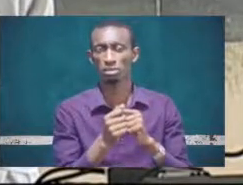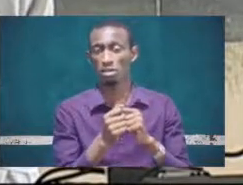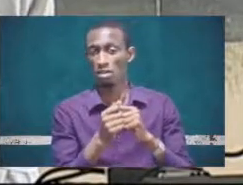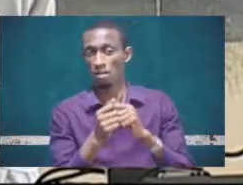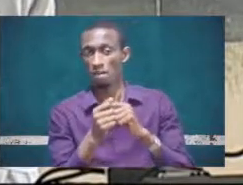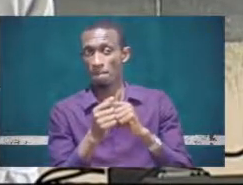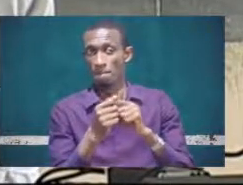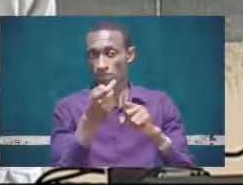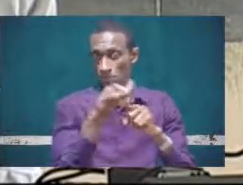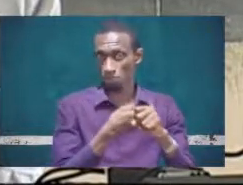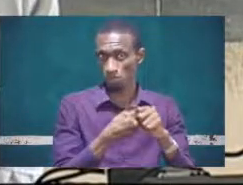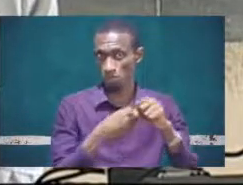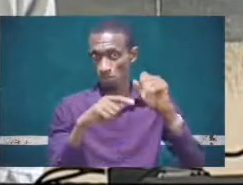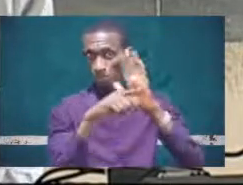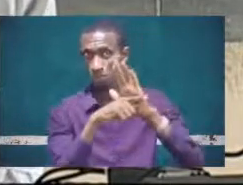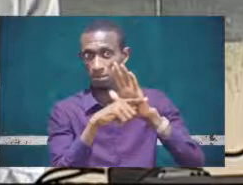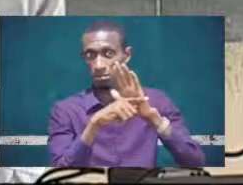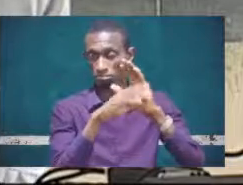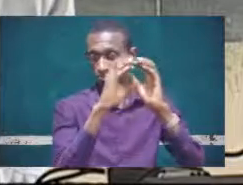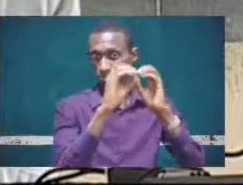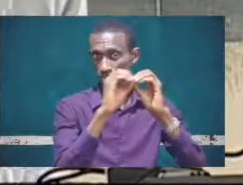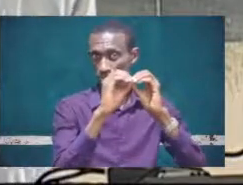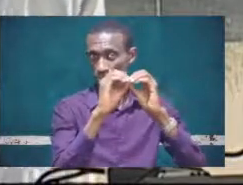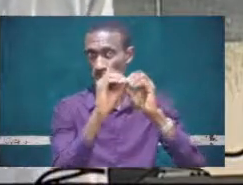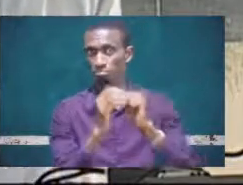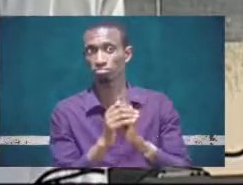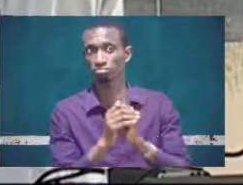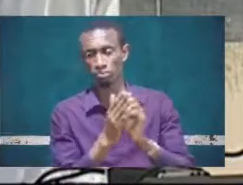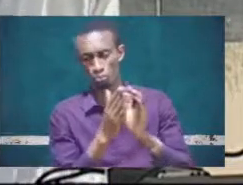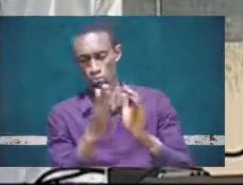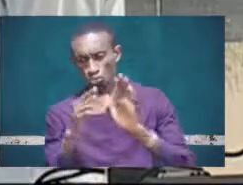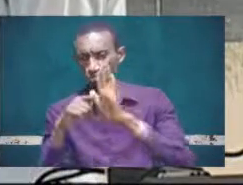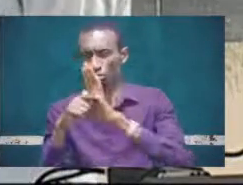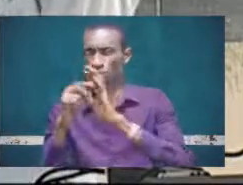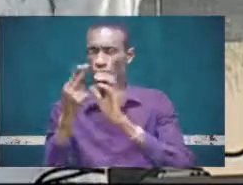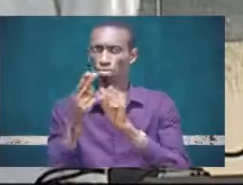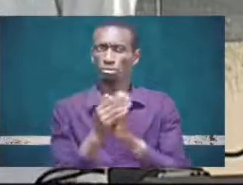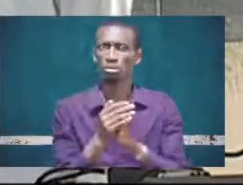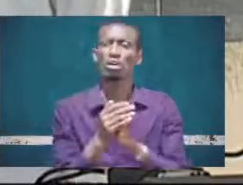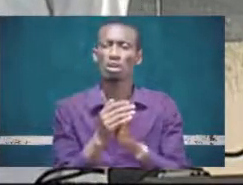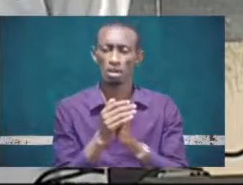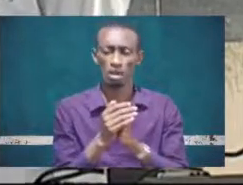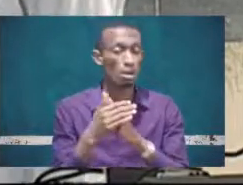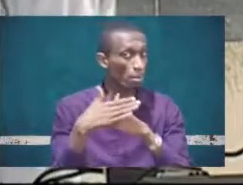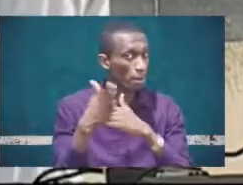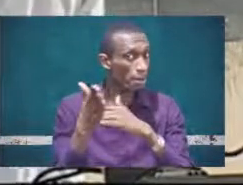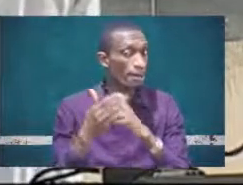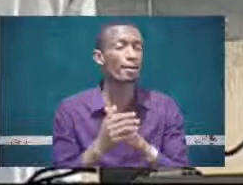to negative 2. My interval is opened as the inequality is